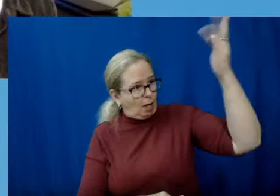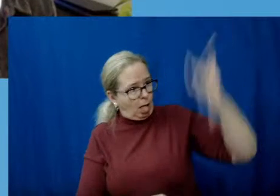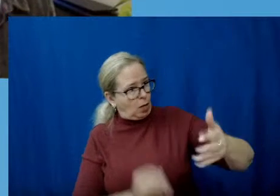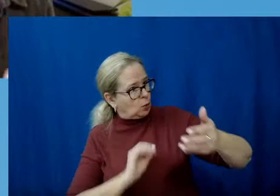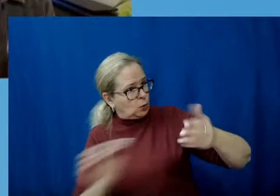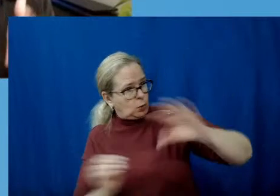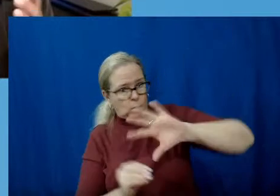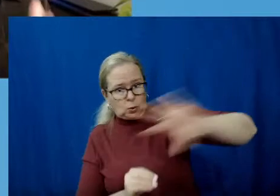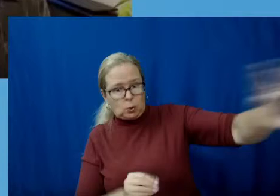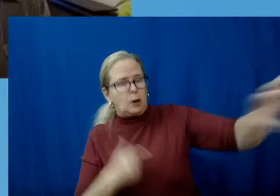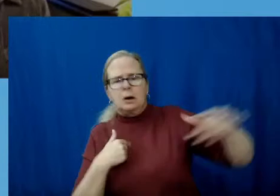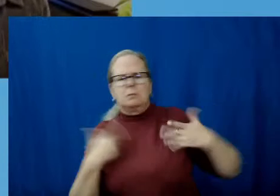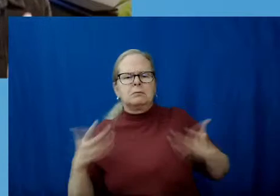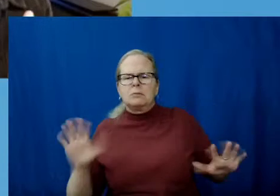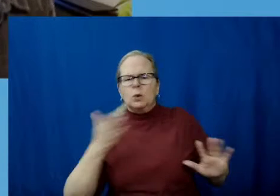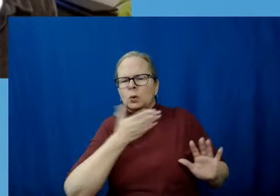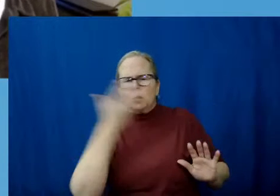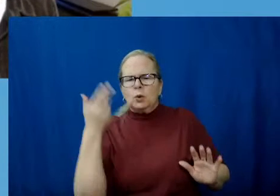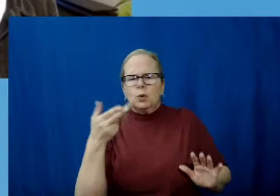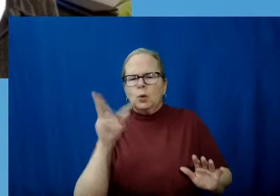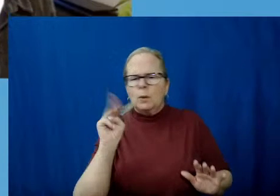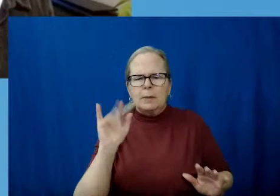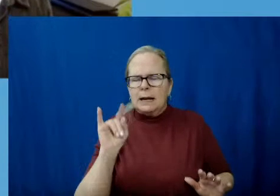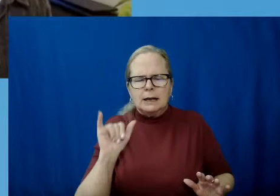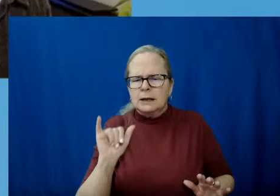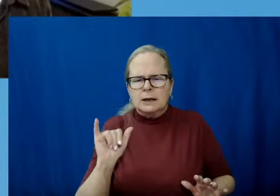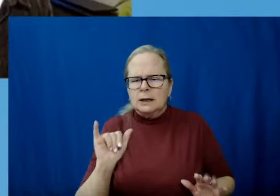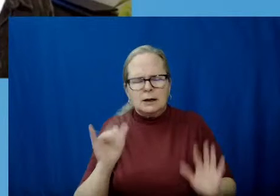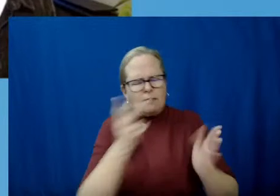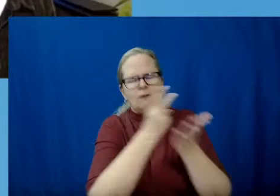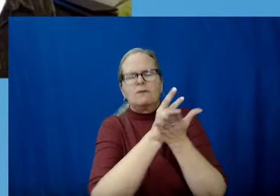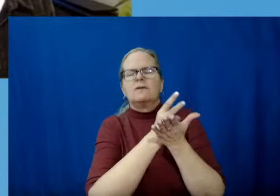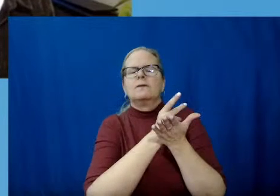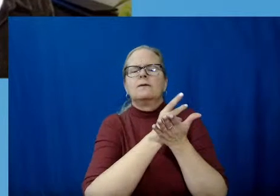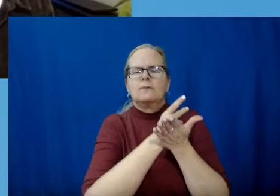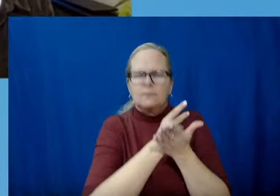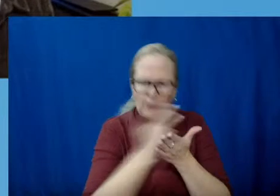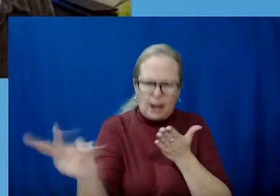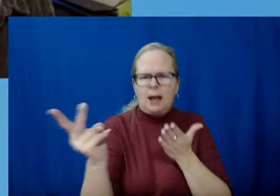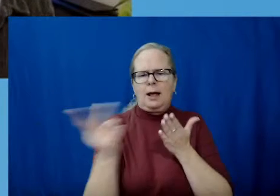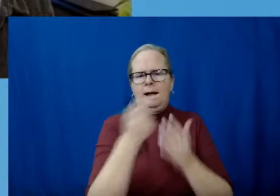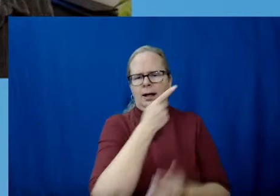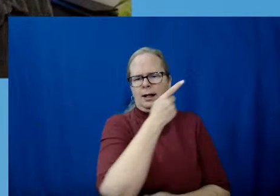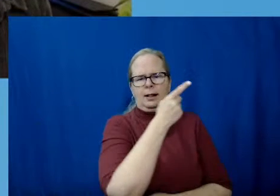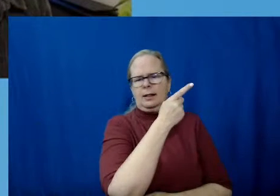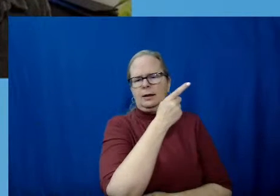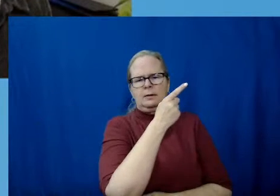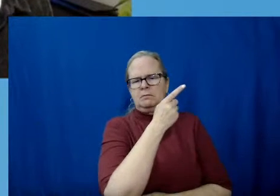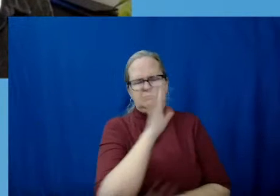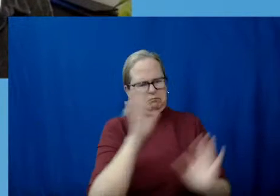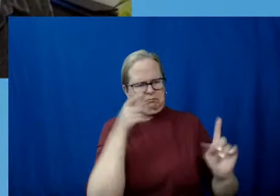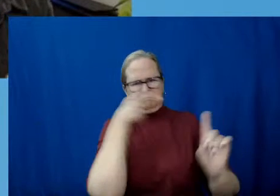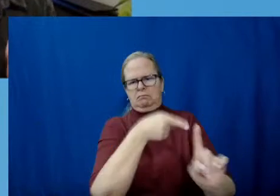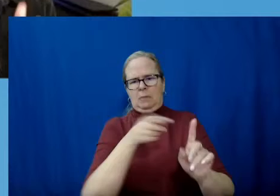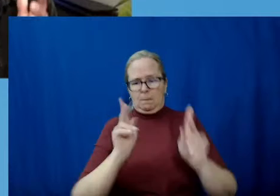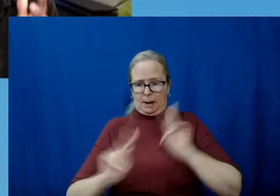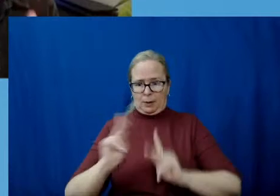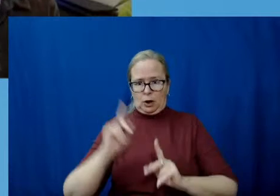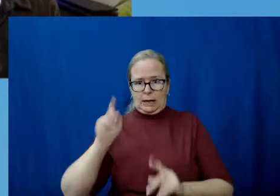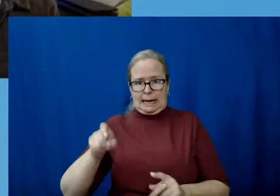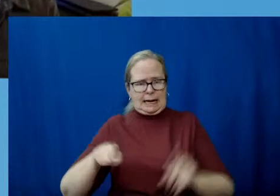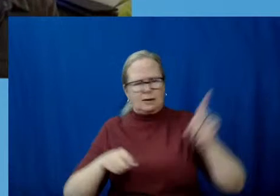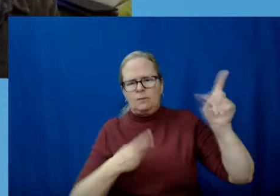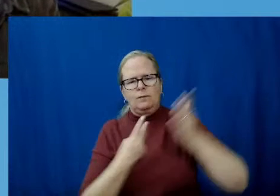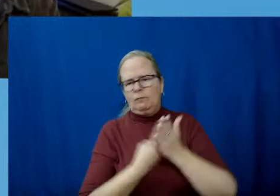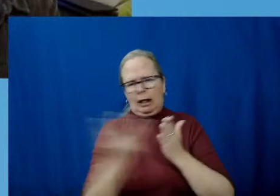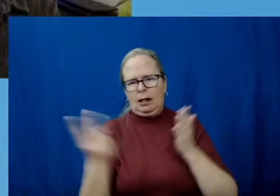die, come on, that's a loss of humanity. That is not politics. That's just sheer wickedness, right? Best summer ever. That is sheer